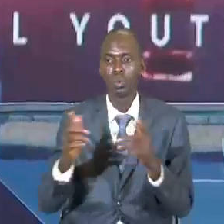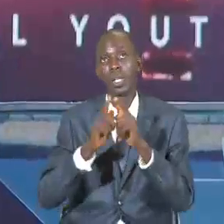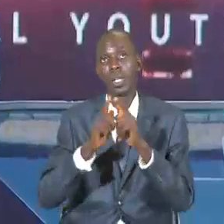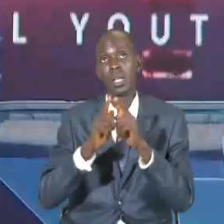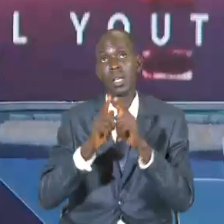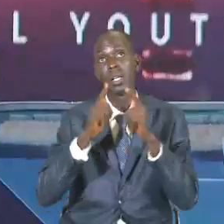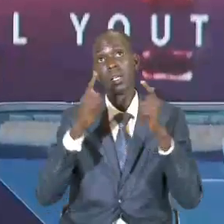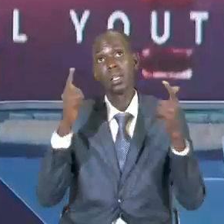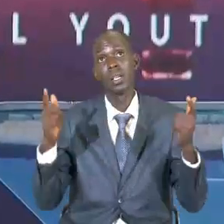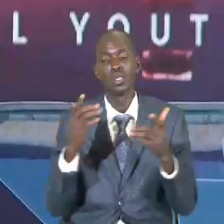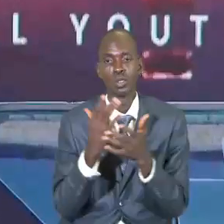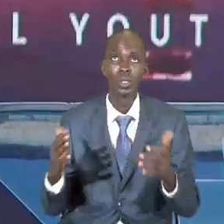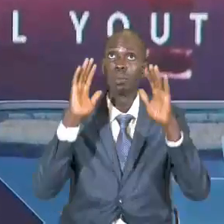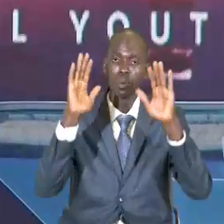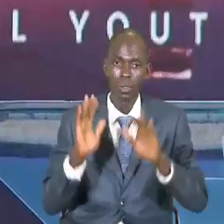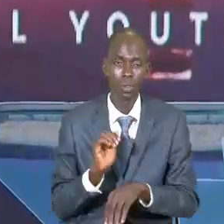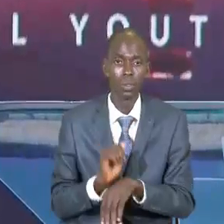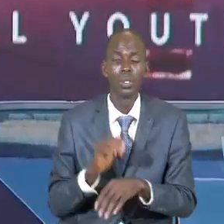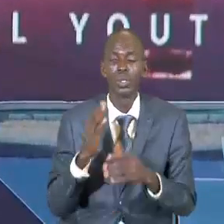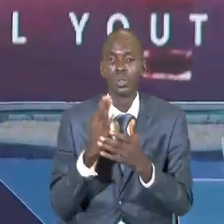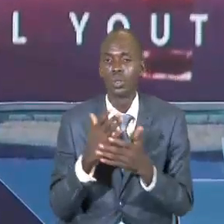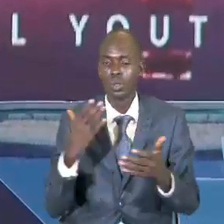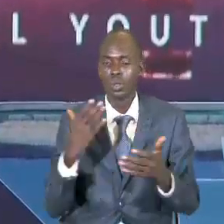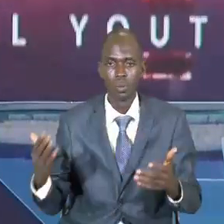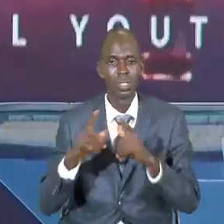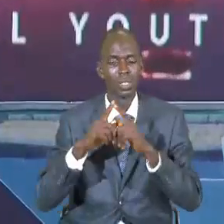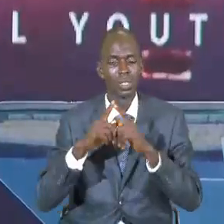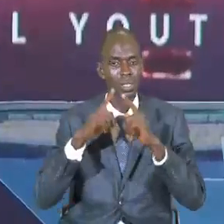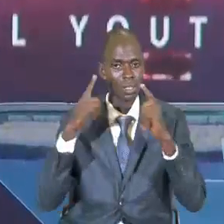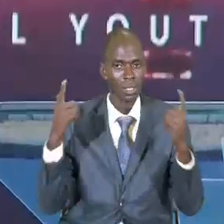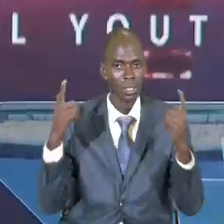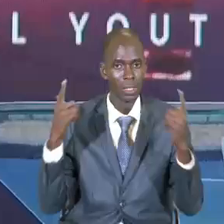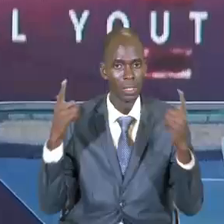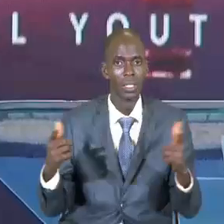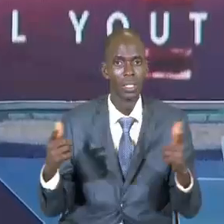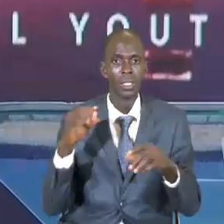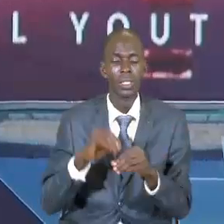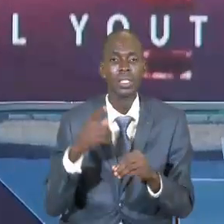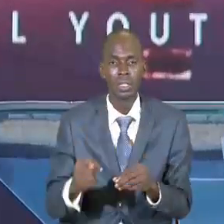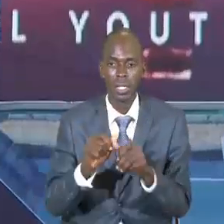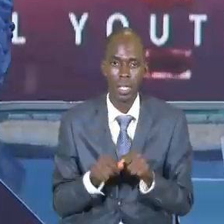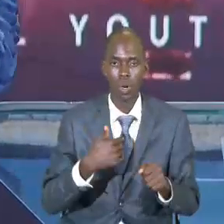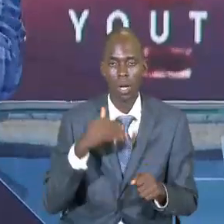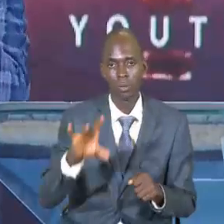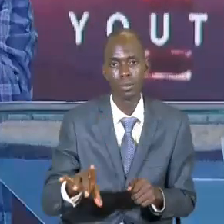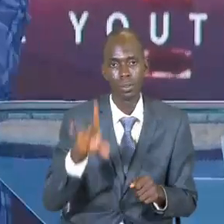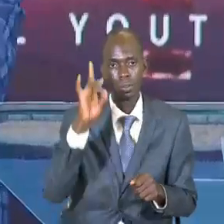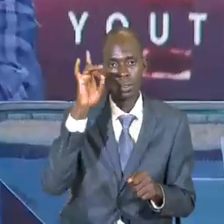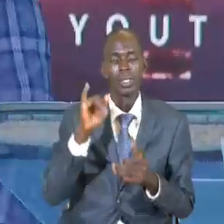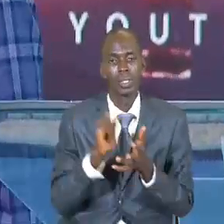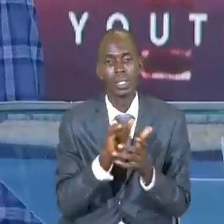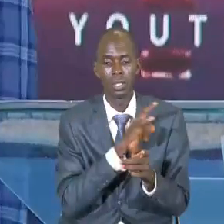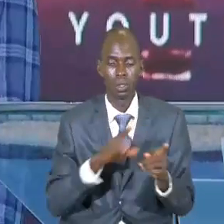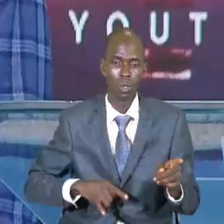transforming in the field that you choose, that you are good. The Lord will lay on your heart that this is the way,